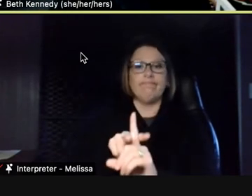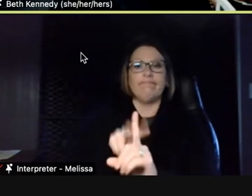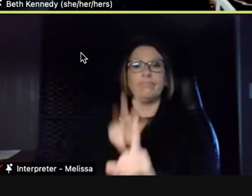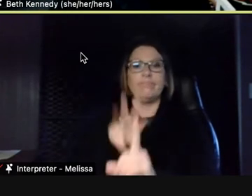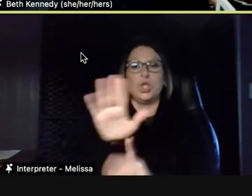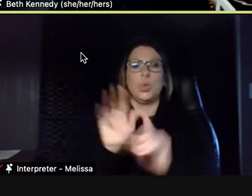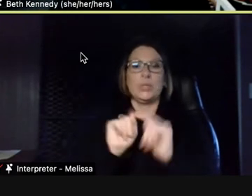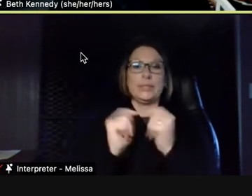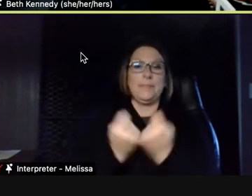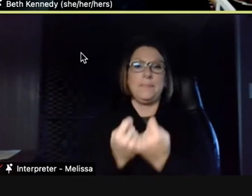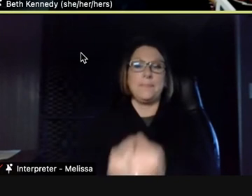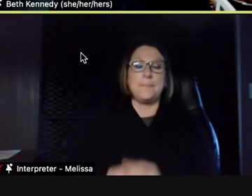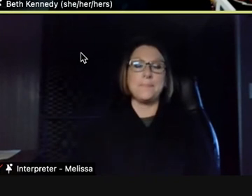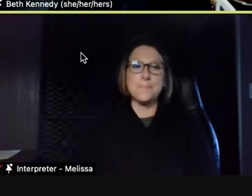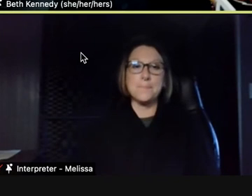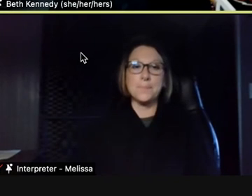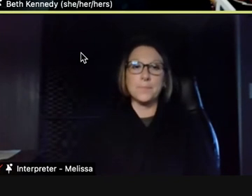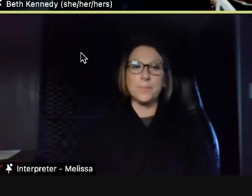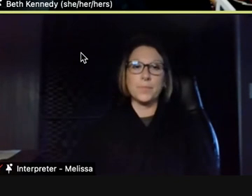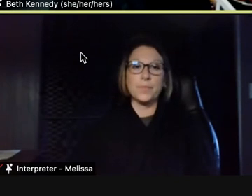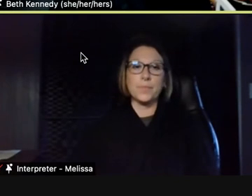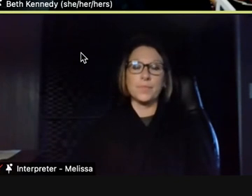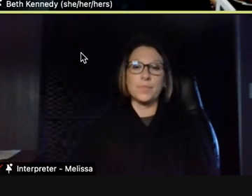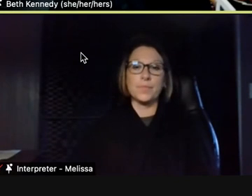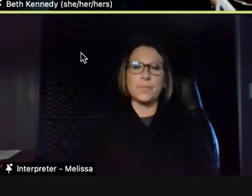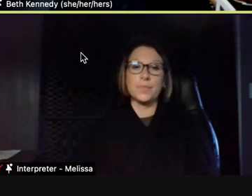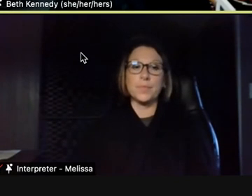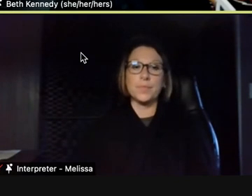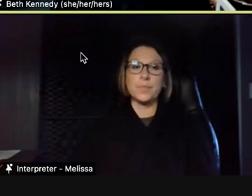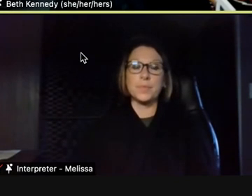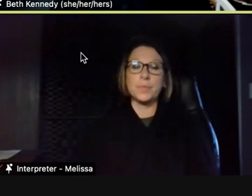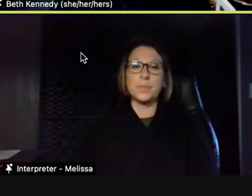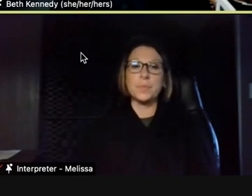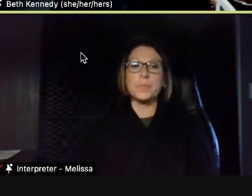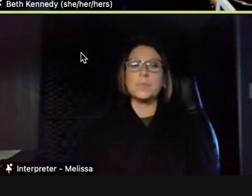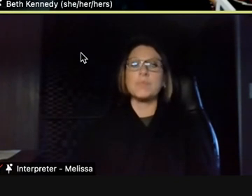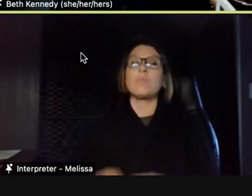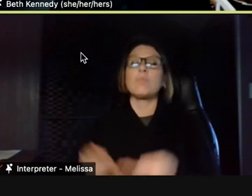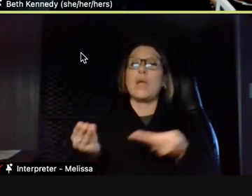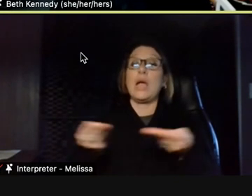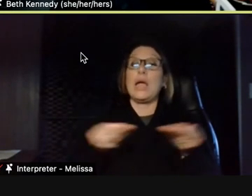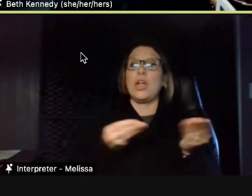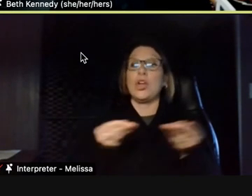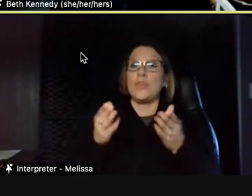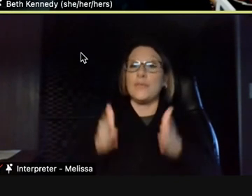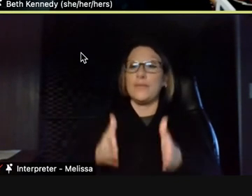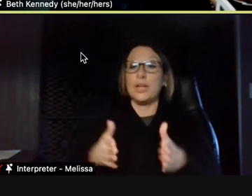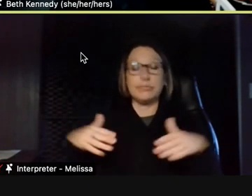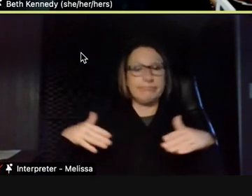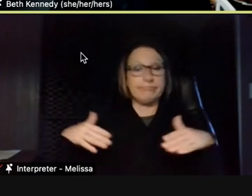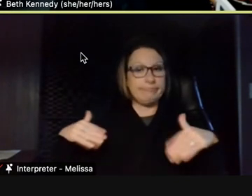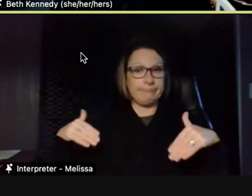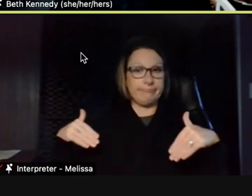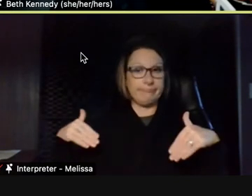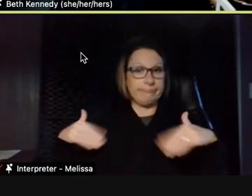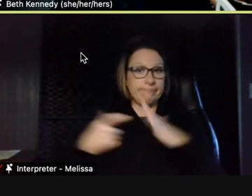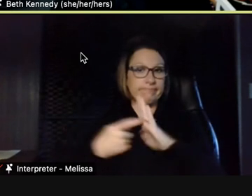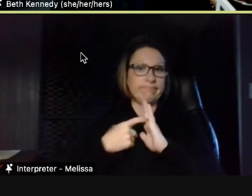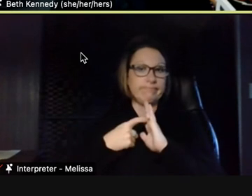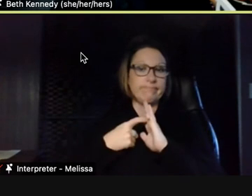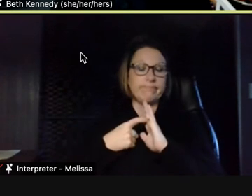team. So as I mentioned, interveners are not mandated yet. There's no federal